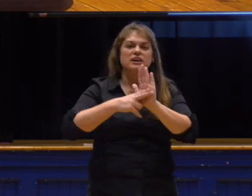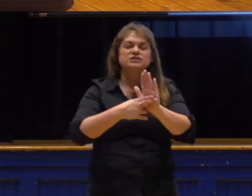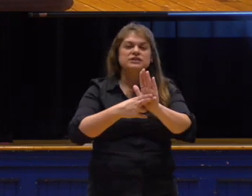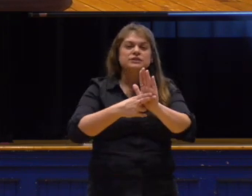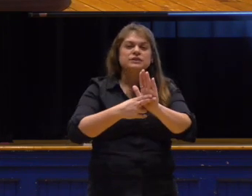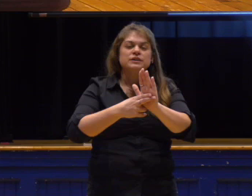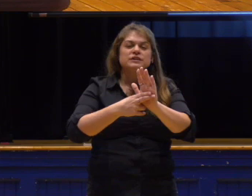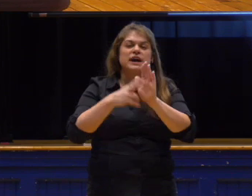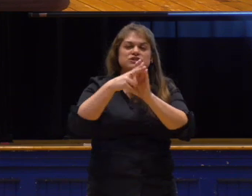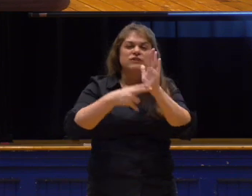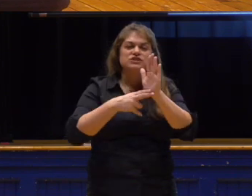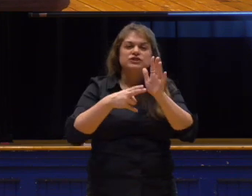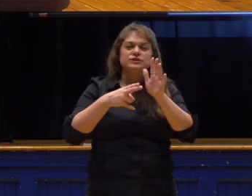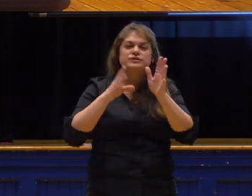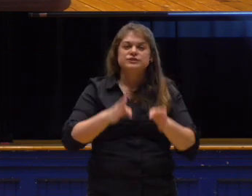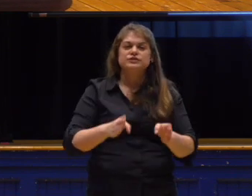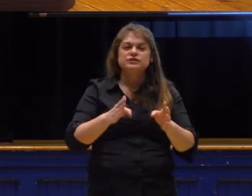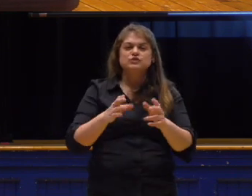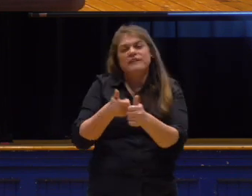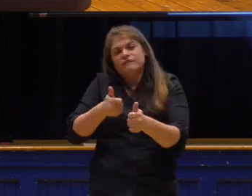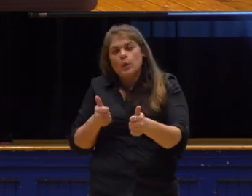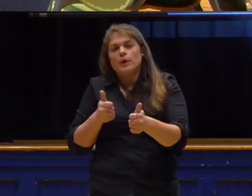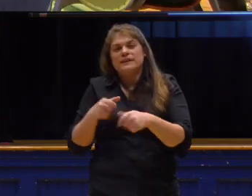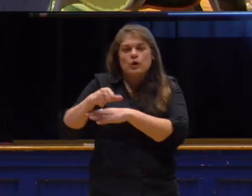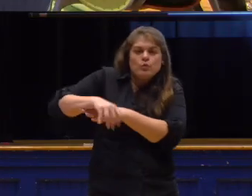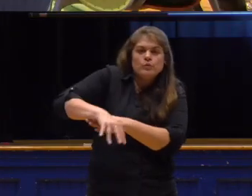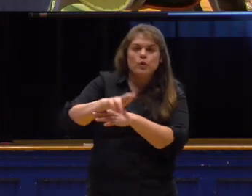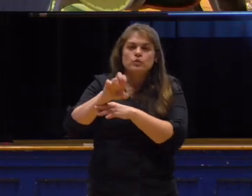heavy equipments near the trees.